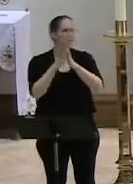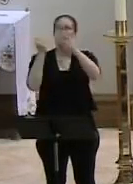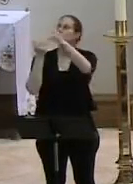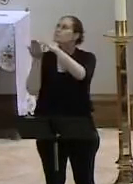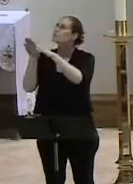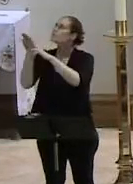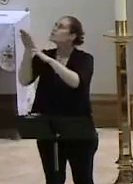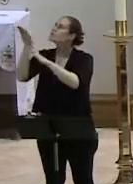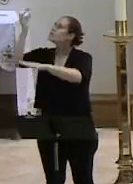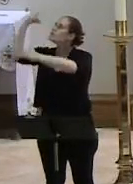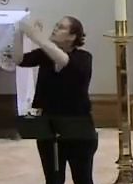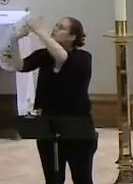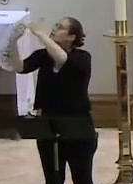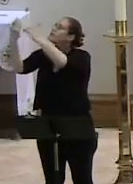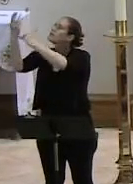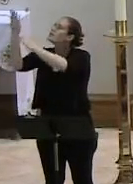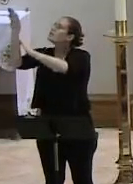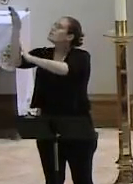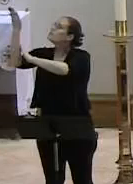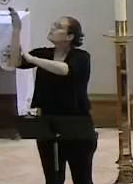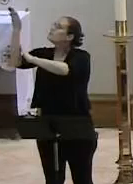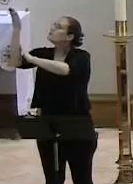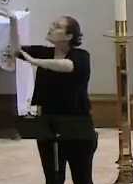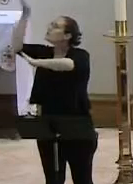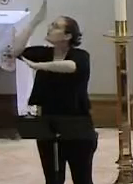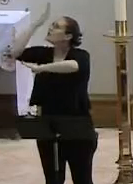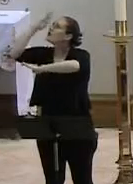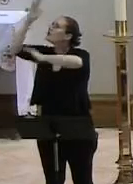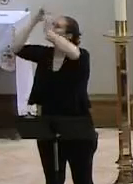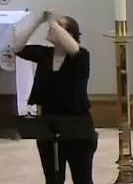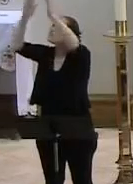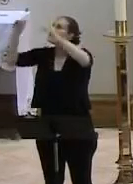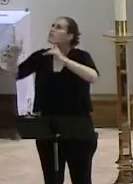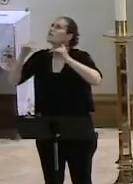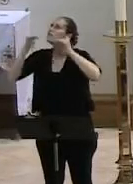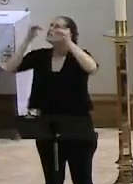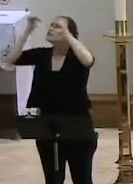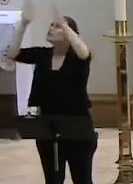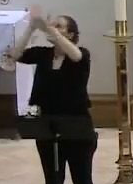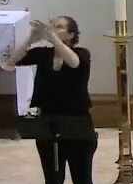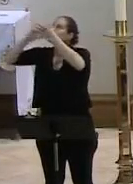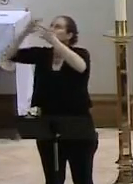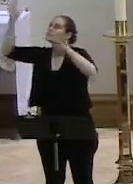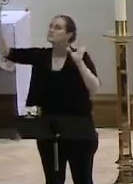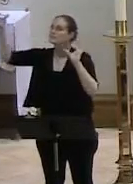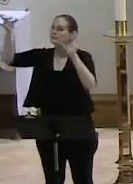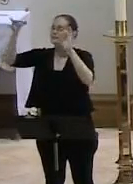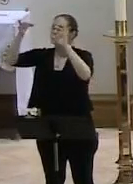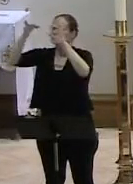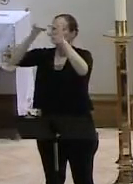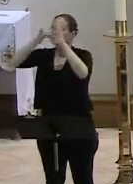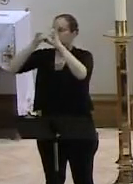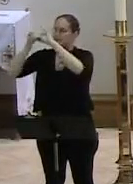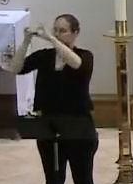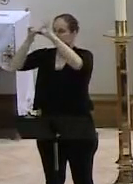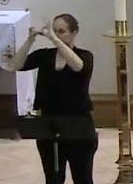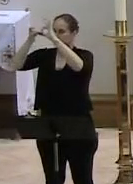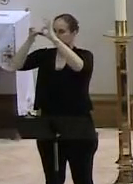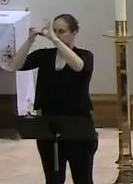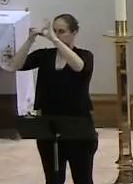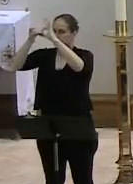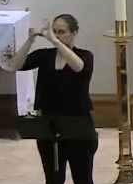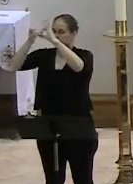Through him and with him and in him, O God, Almighty Father, in the unity of the Holy